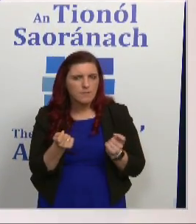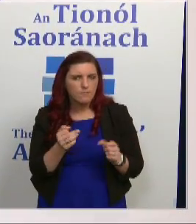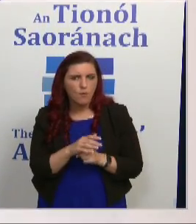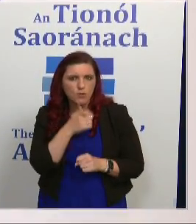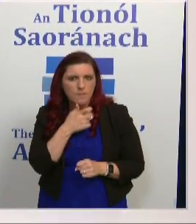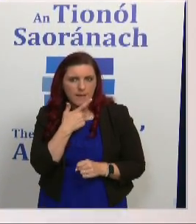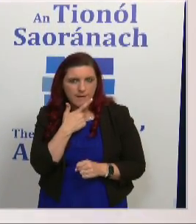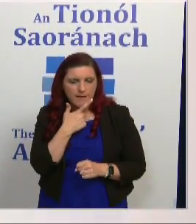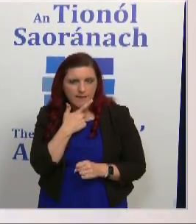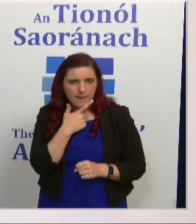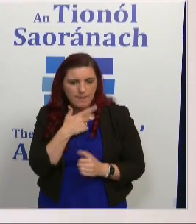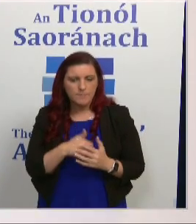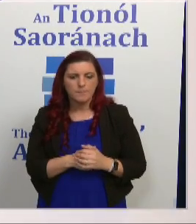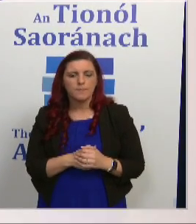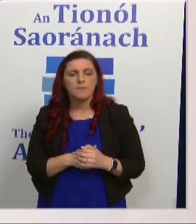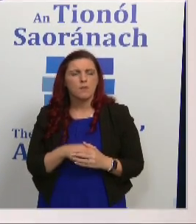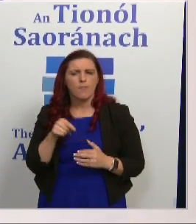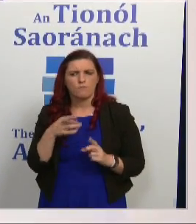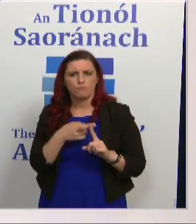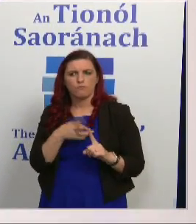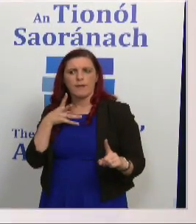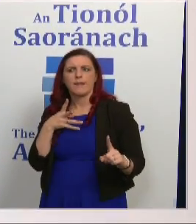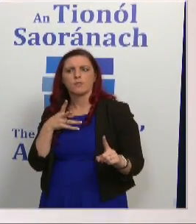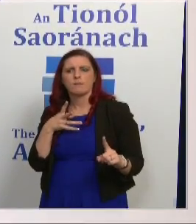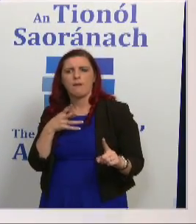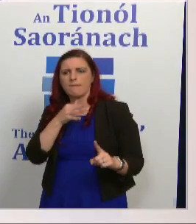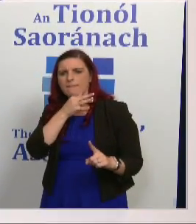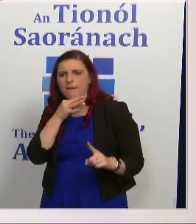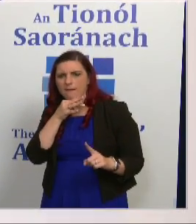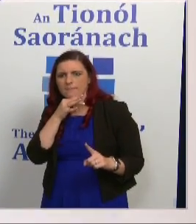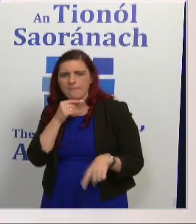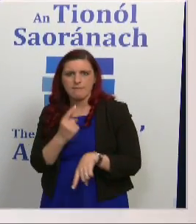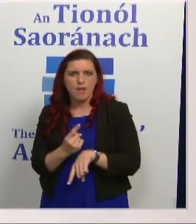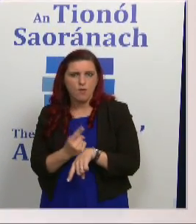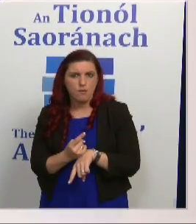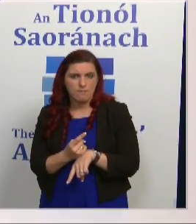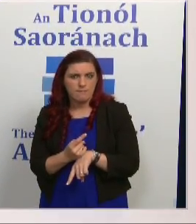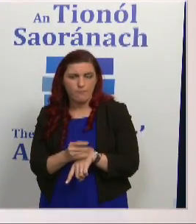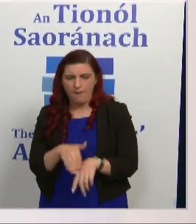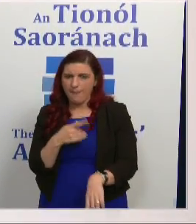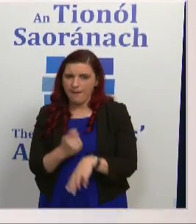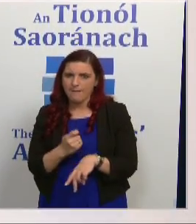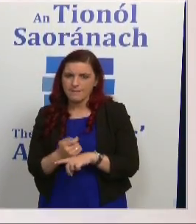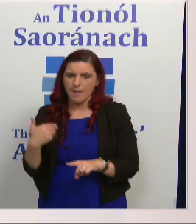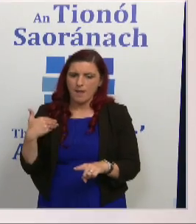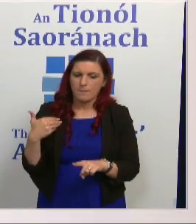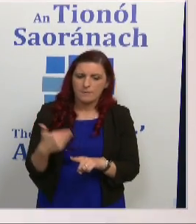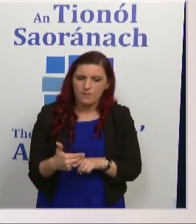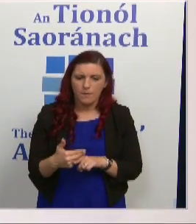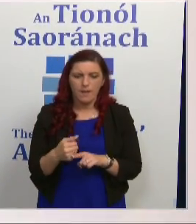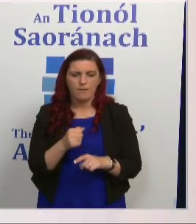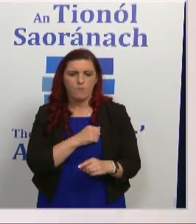Dublin. There's been that recognition of the flaws. They've been there quite a while. So we had proposals in 01